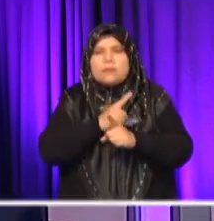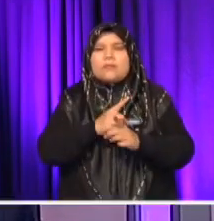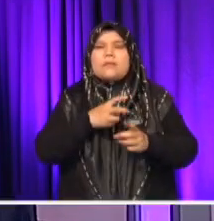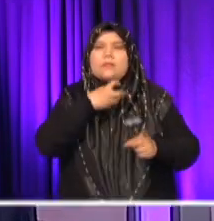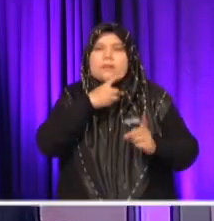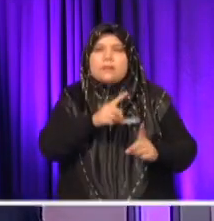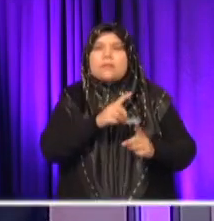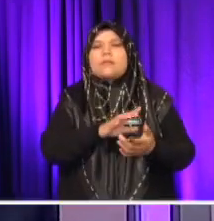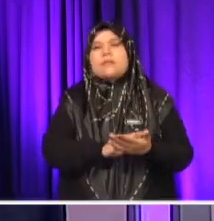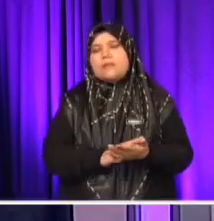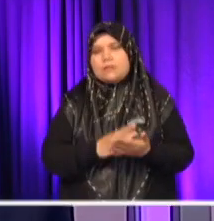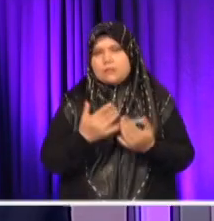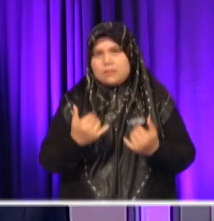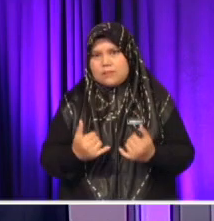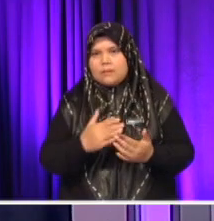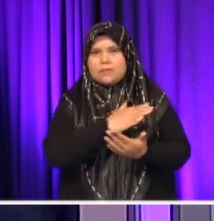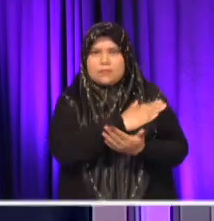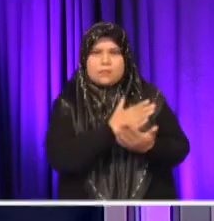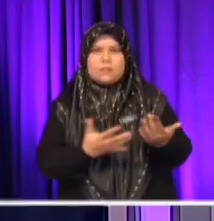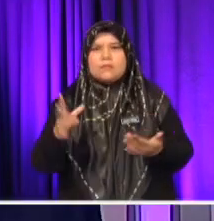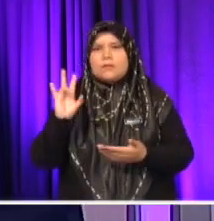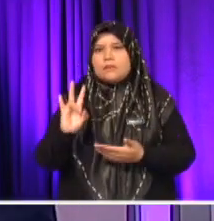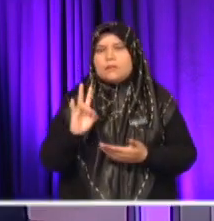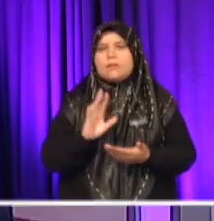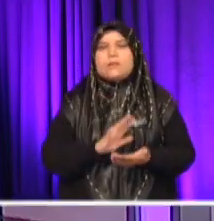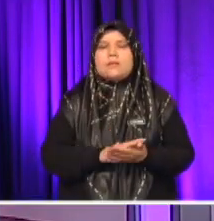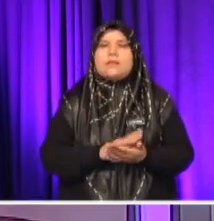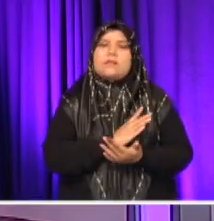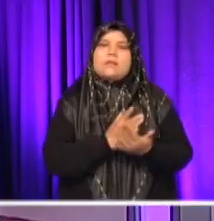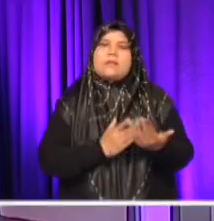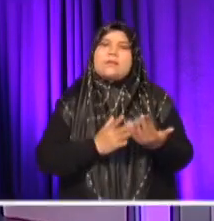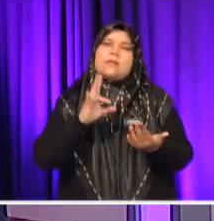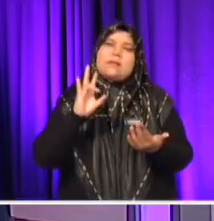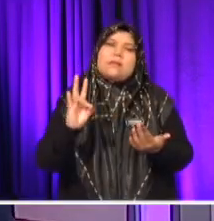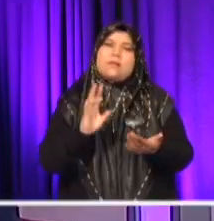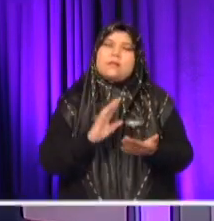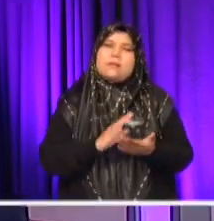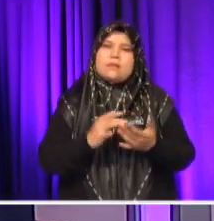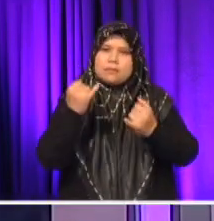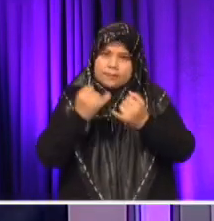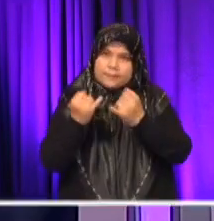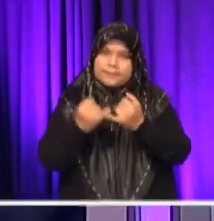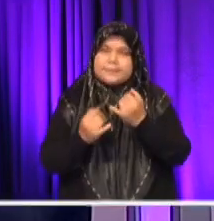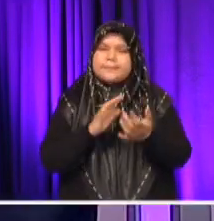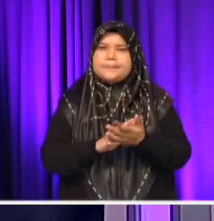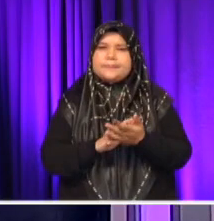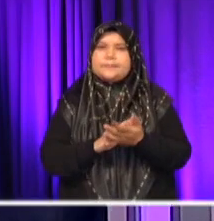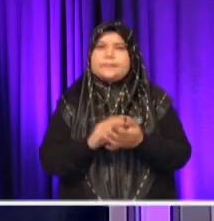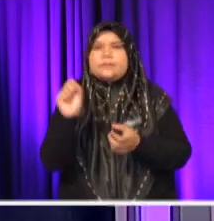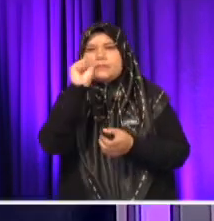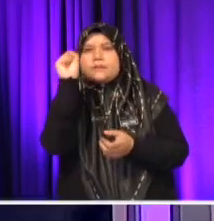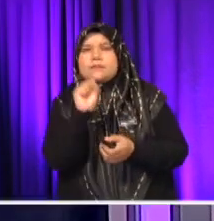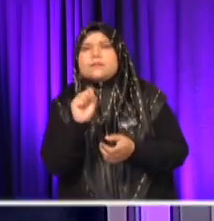Understood. All right, let's have a look at part 7. All right, part 7, which is also the final part of the test, is asking